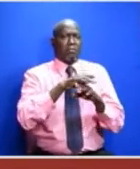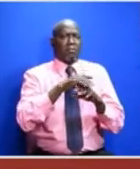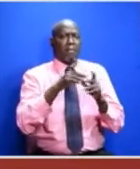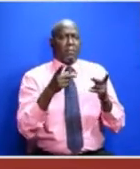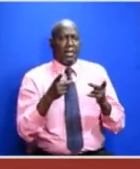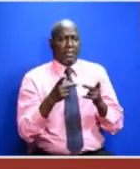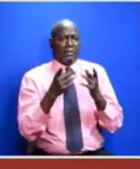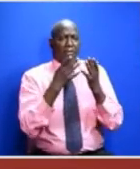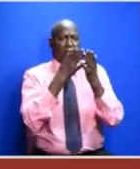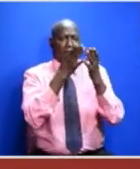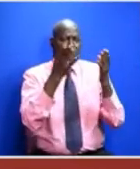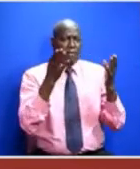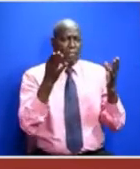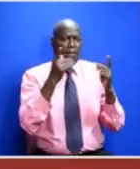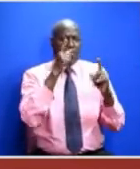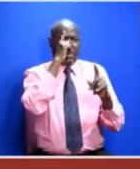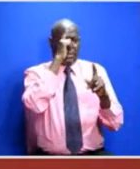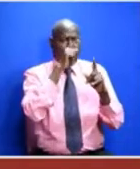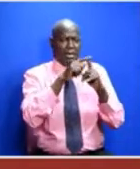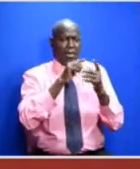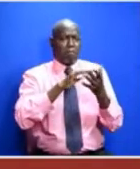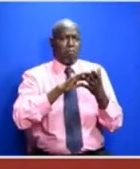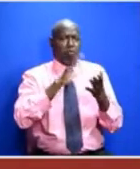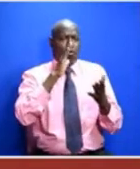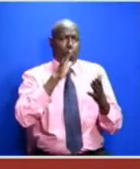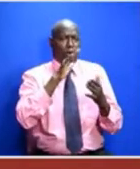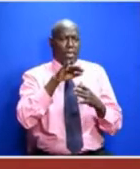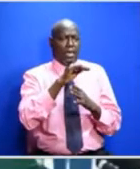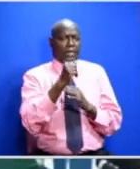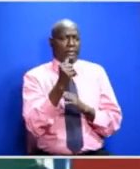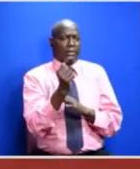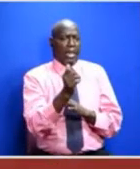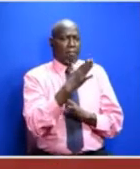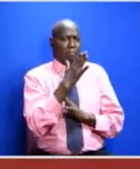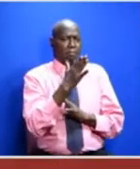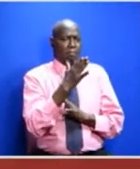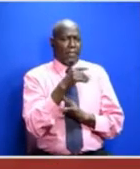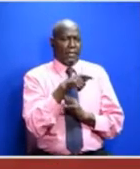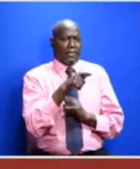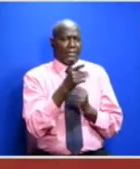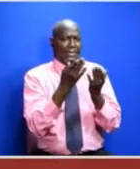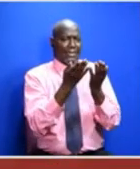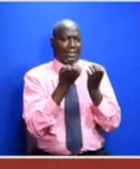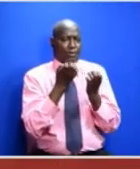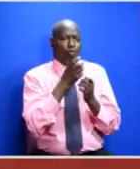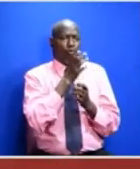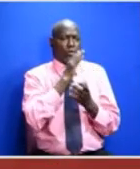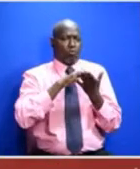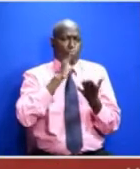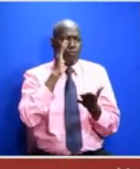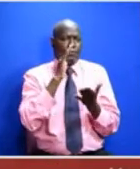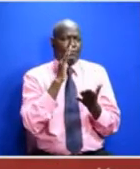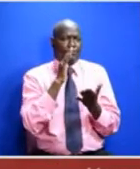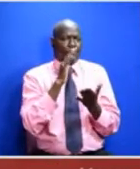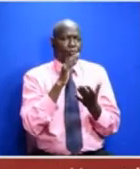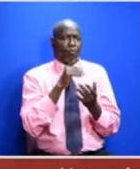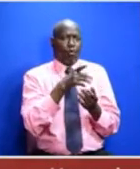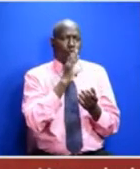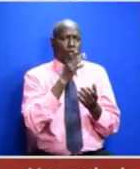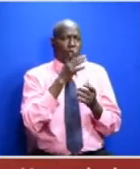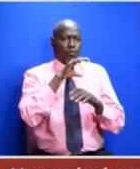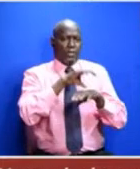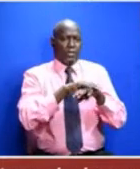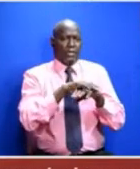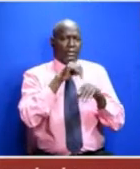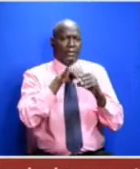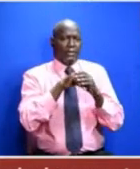but basically we are targeting many slums because we understand that's where there's the need of water. Because sometimes these waters that we